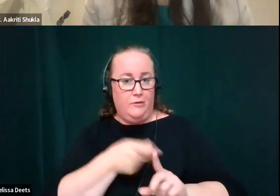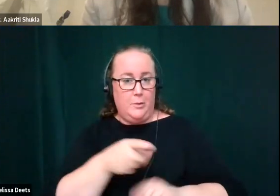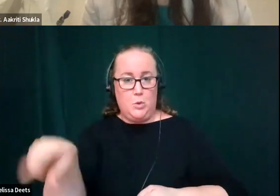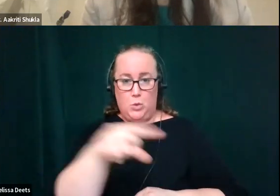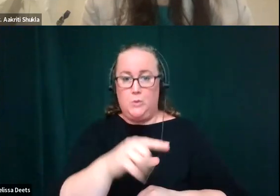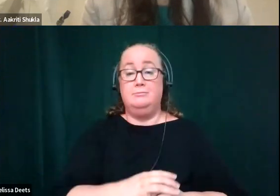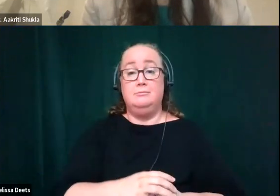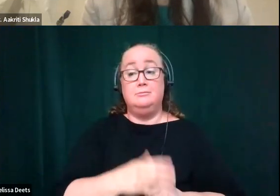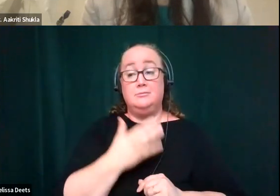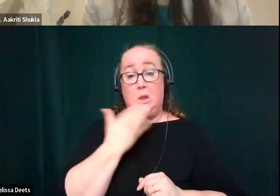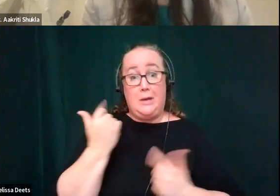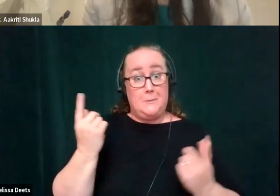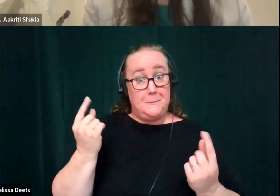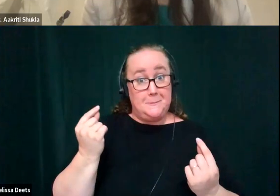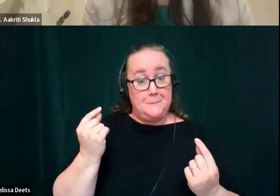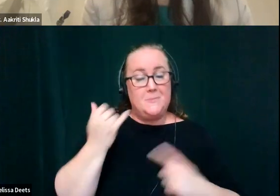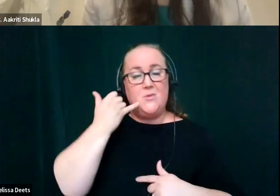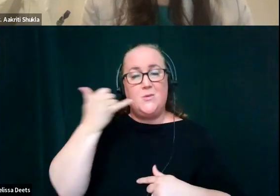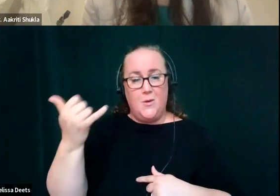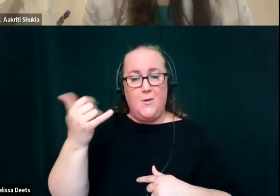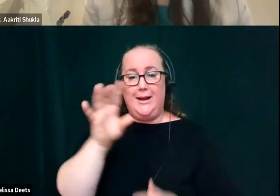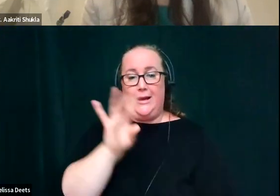easiest way to work with us is to simply call us at